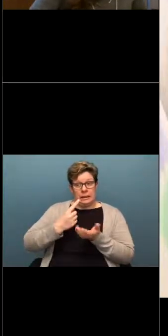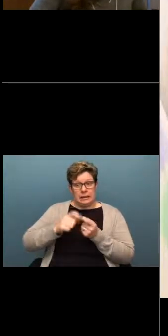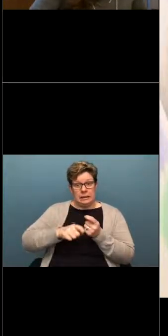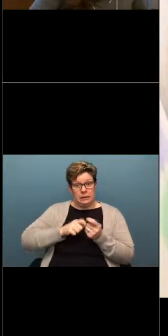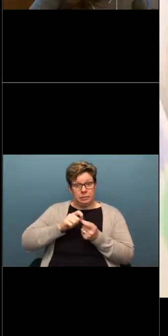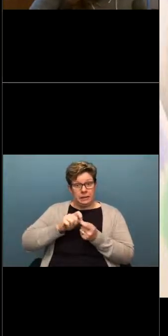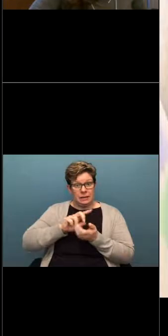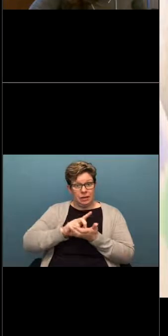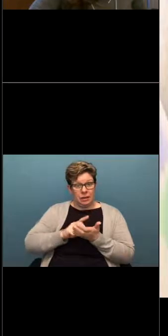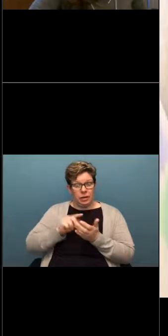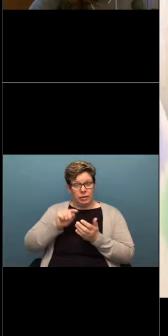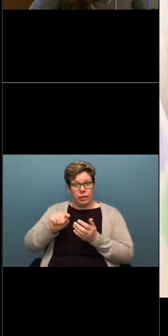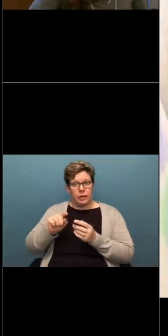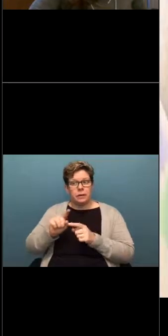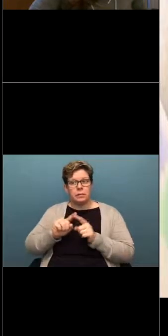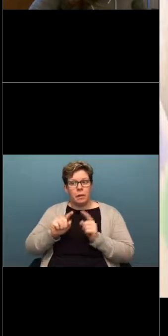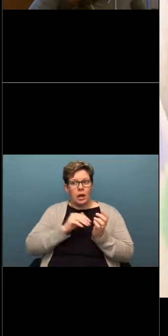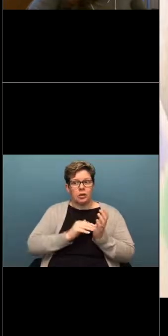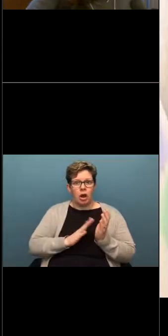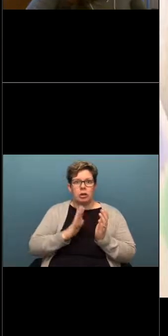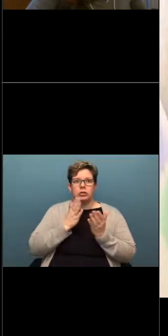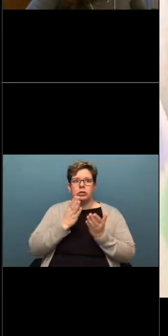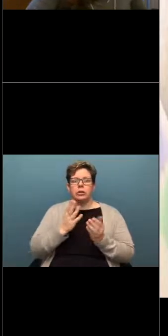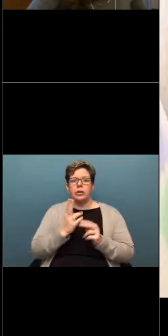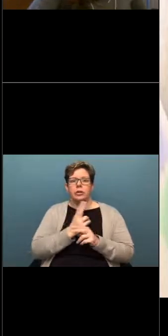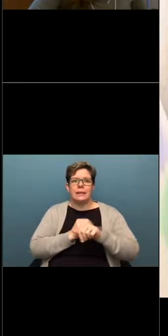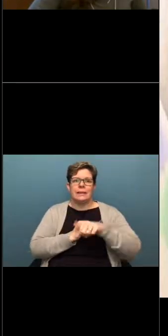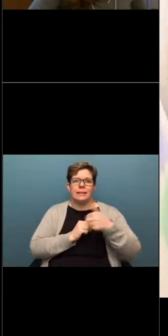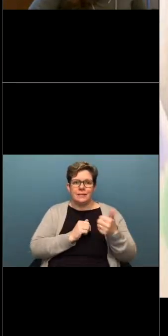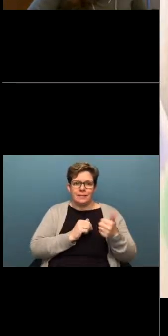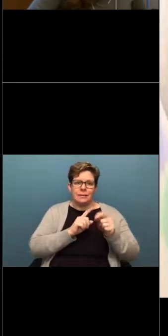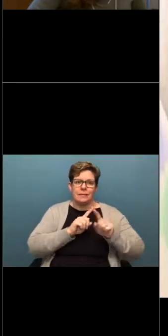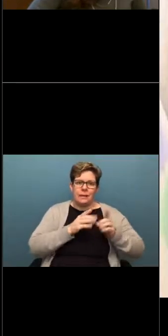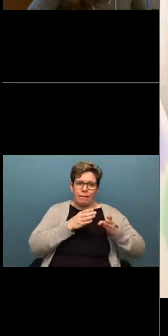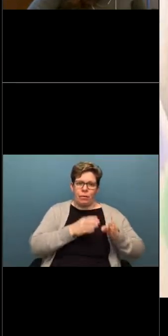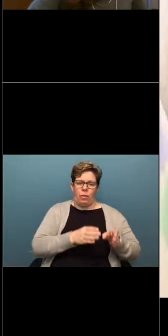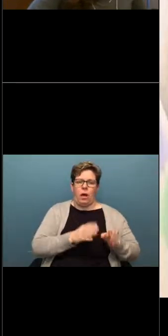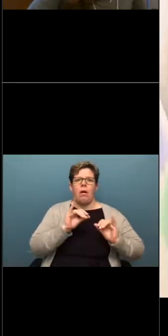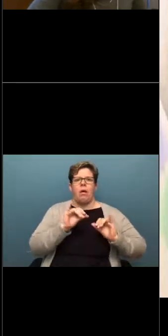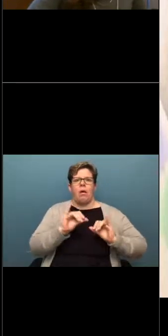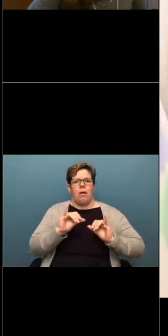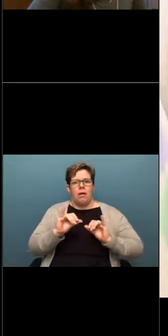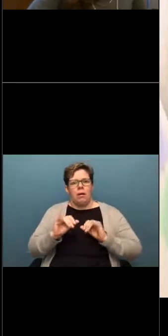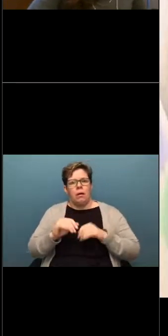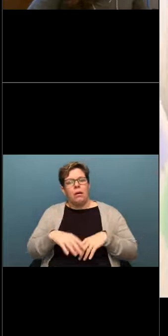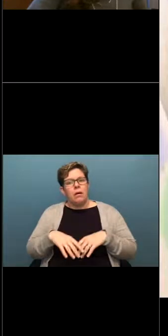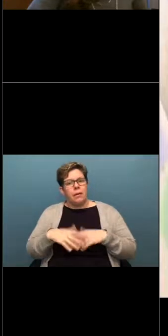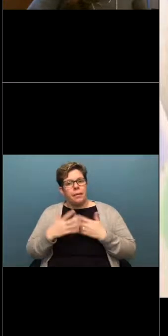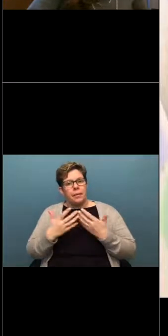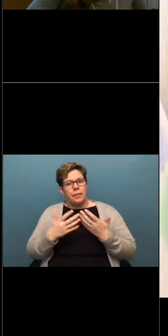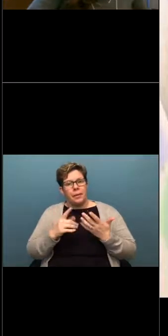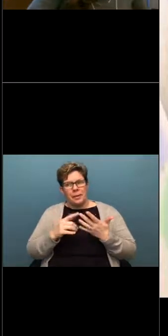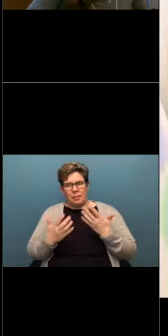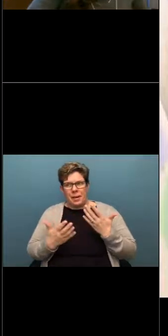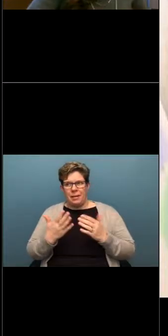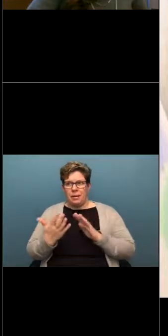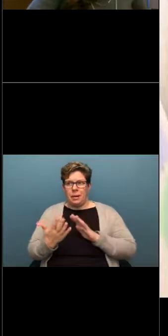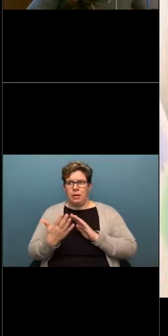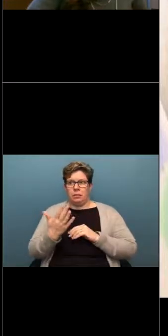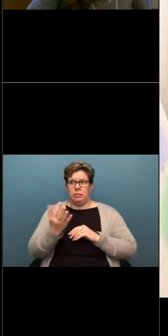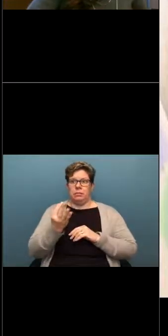little differently under the guidance of your provider. Also, when you're faced with a decision and you're in a position that you might have to make